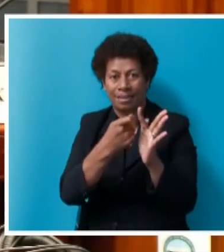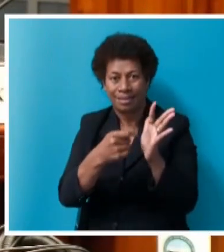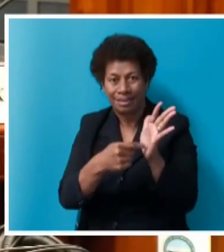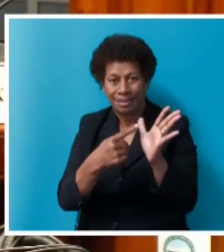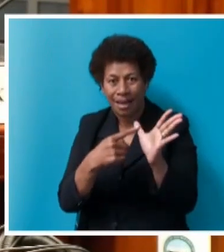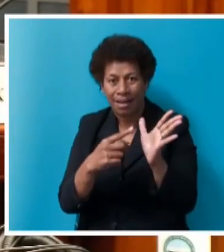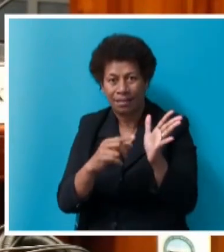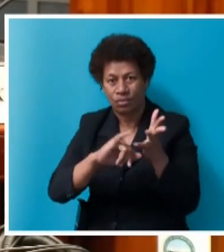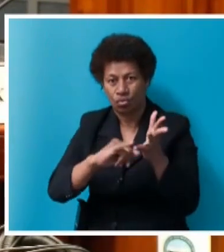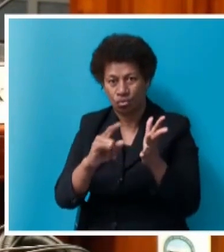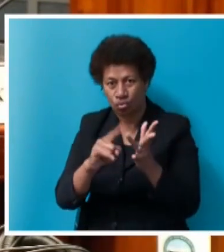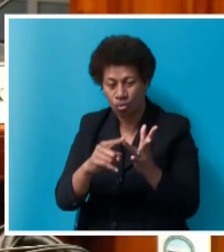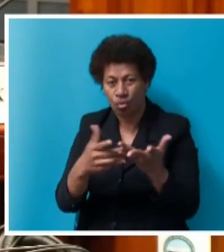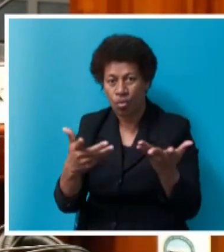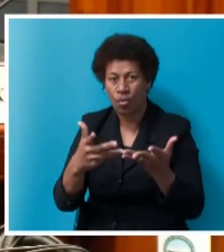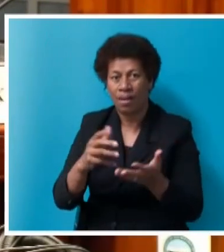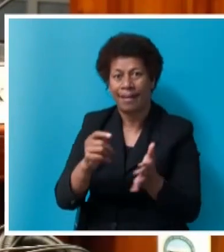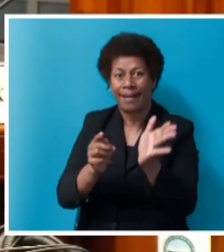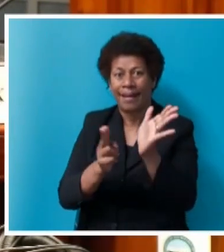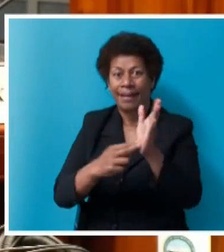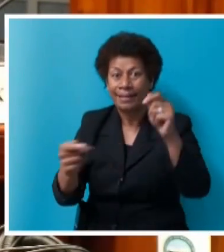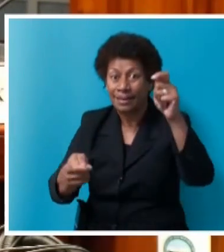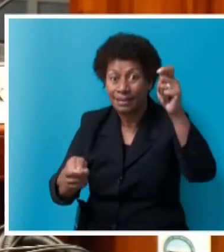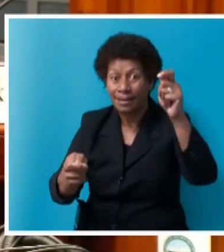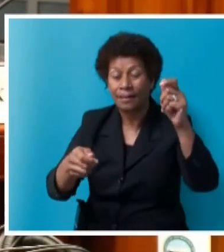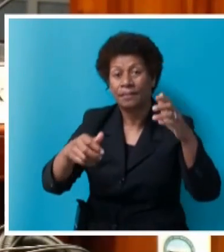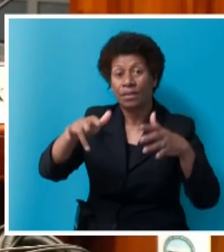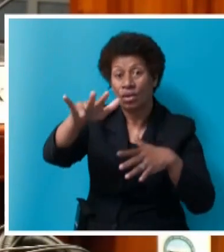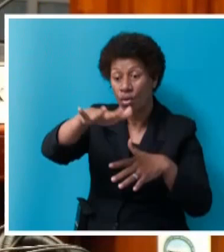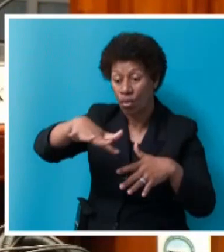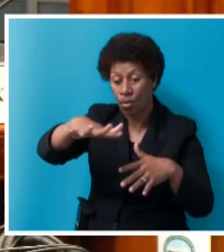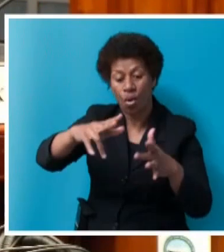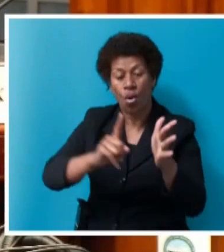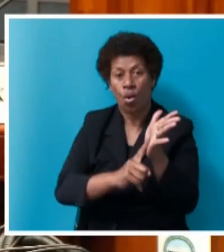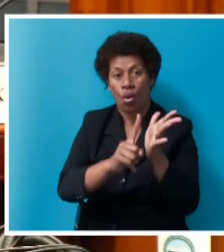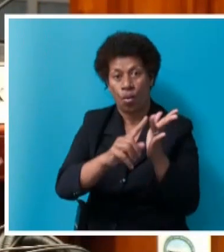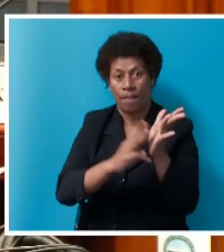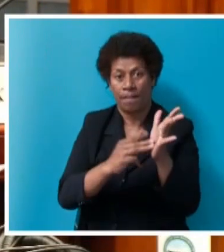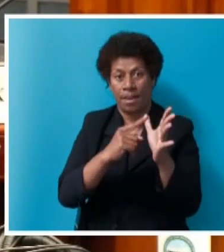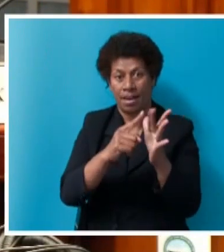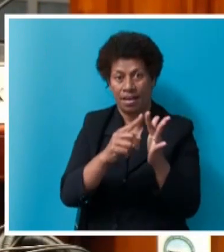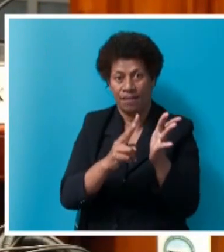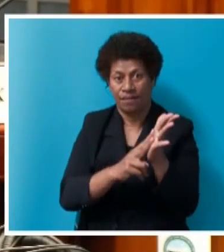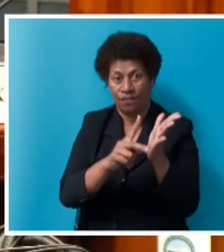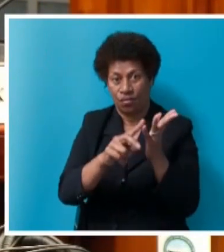Lomaihuna, and the Verata to Namara corridor. In